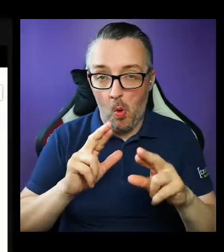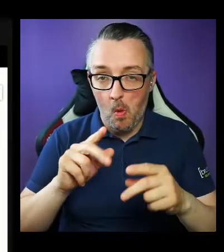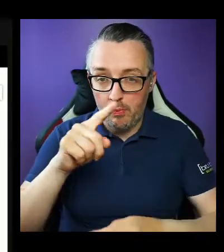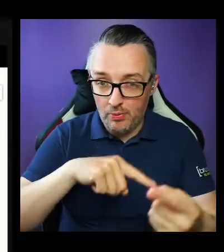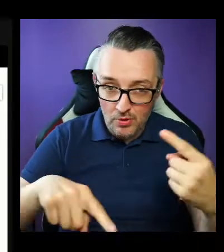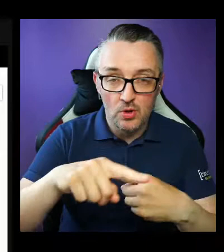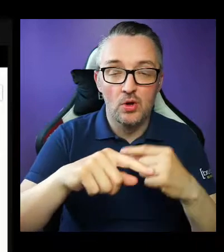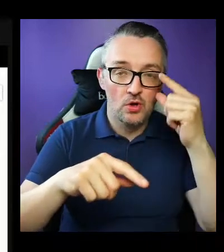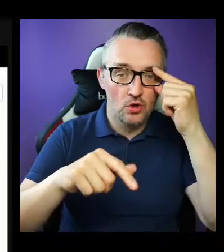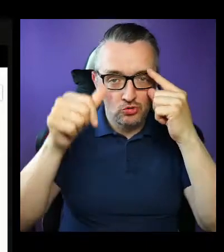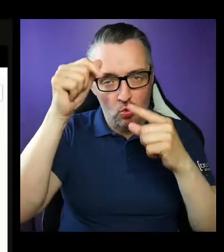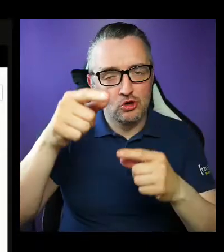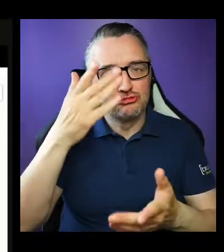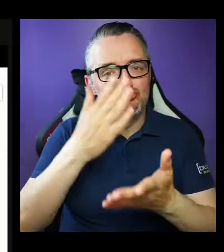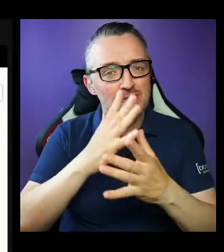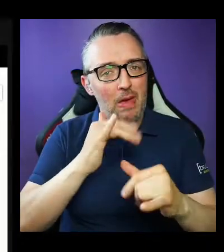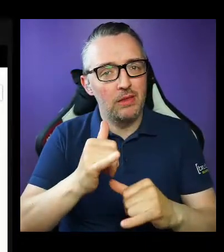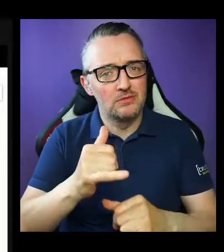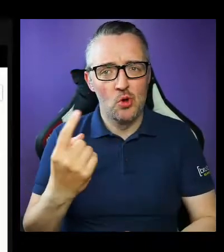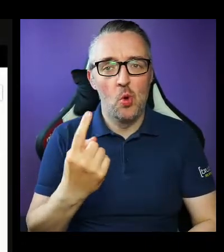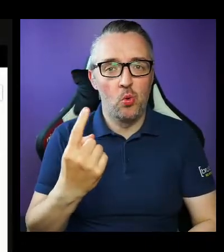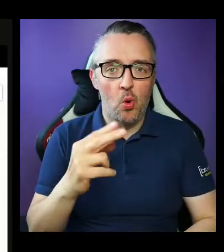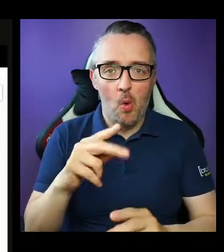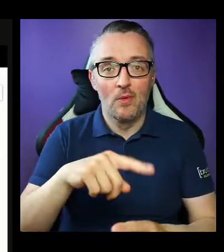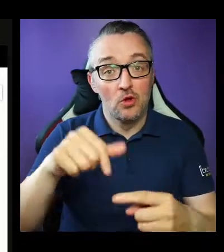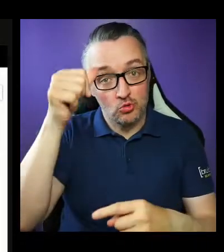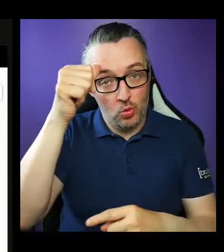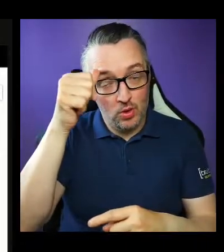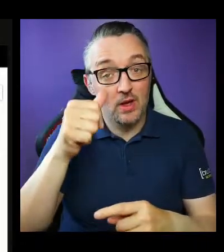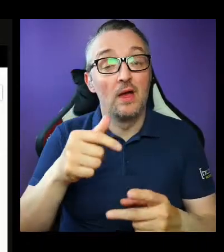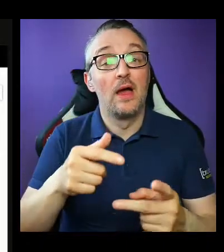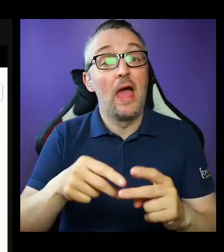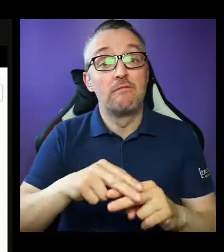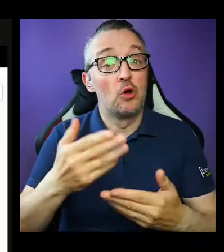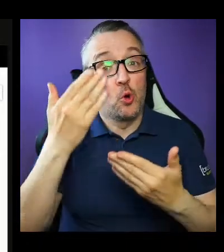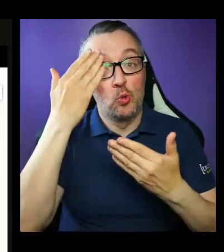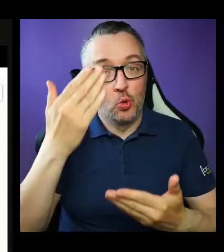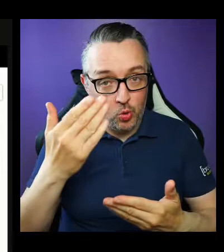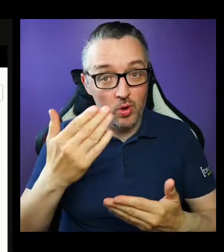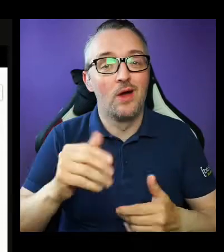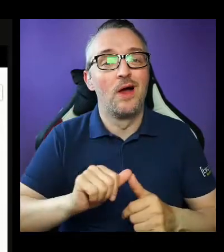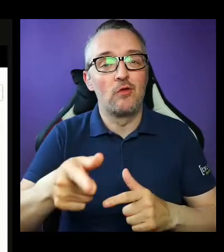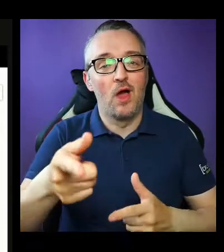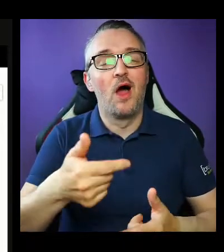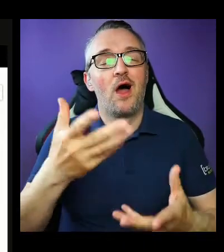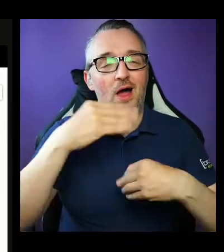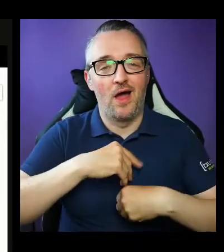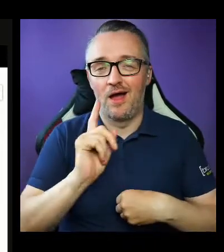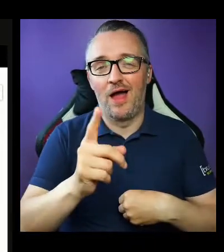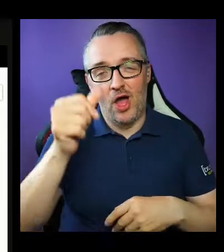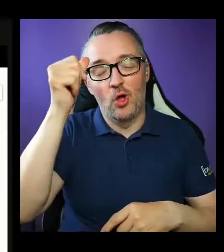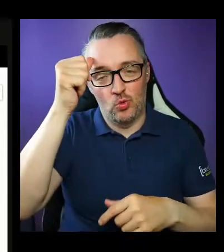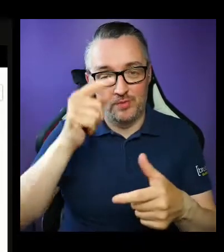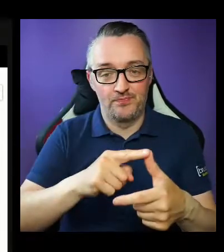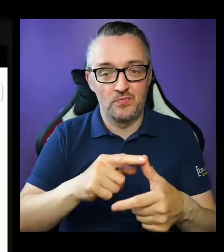everyone knows who Trustpilot is. If not, you will know after this, hopefully. But I'll start with